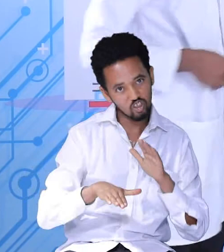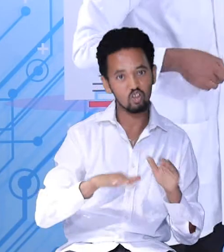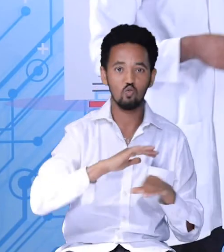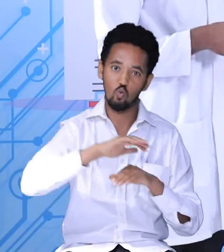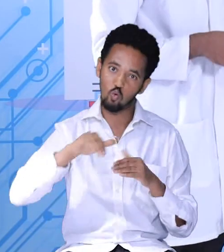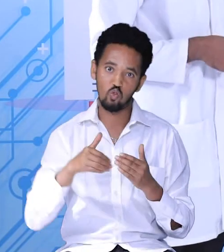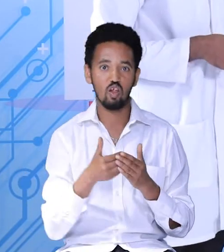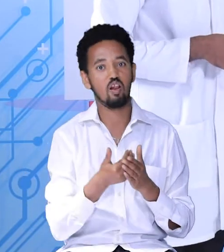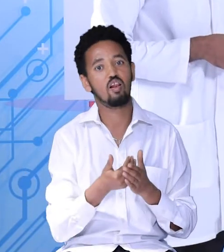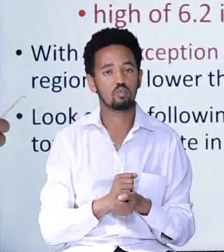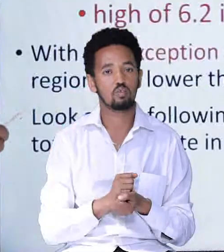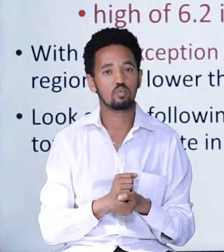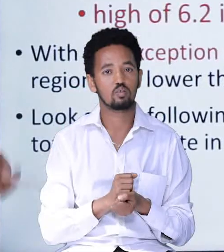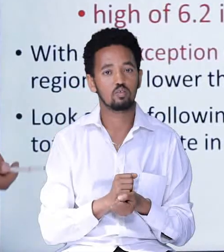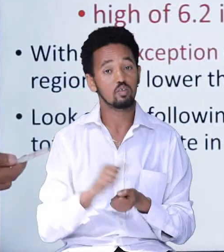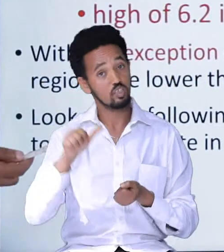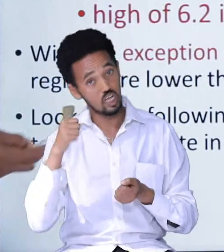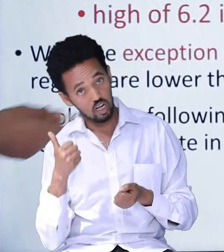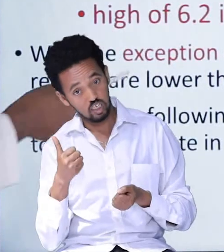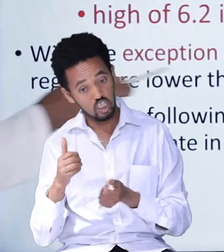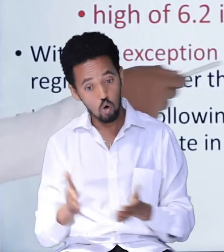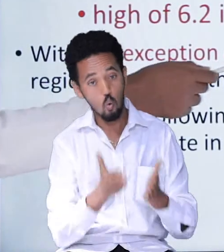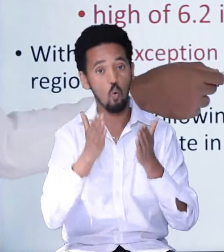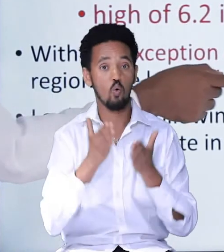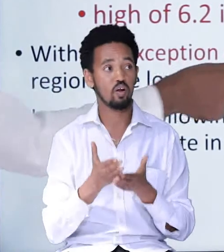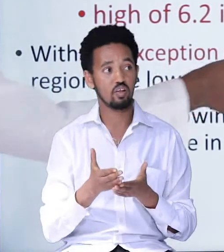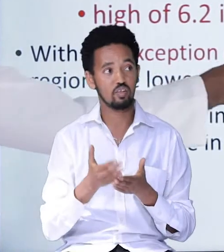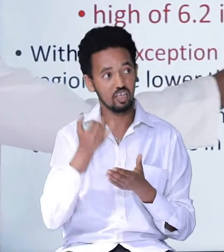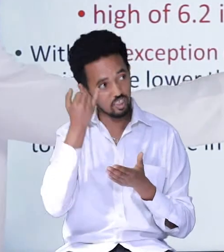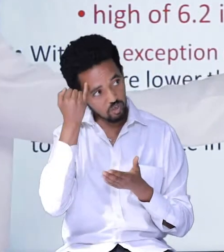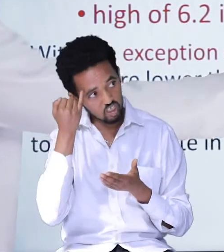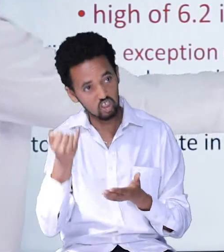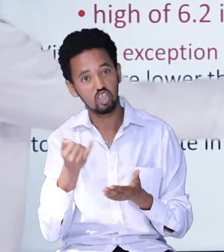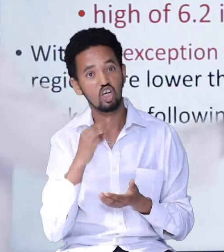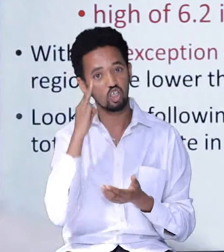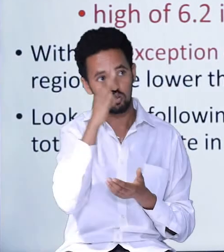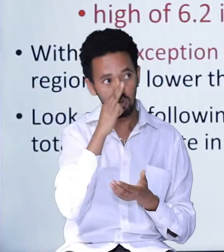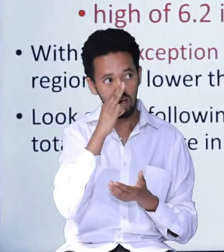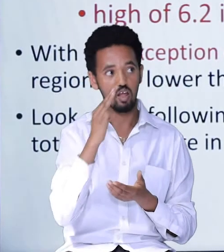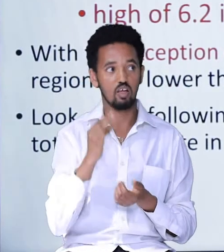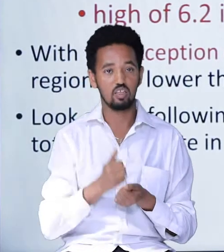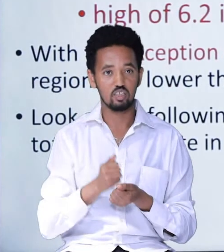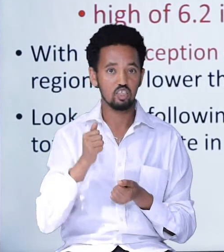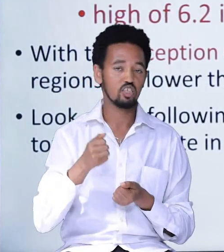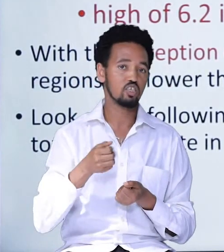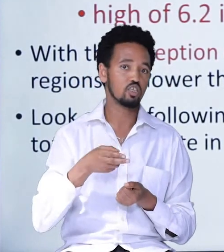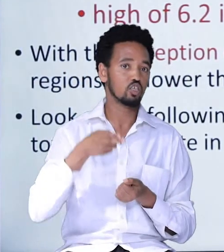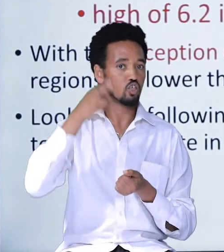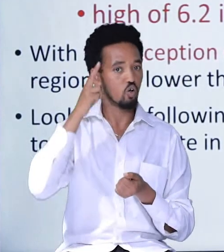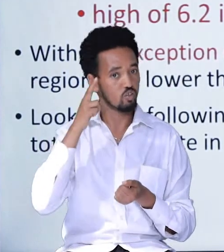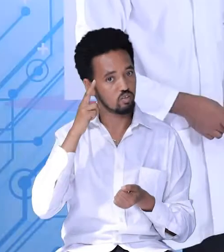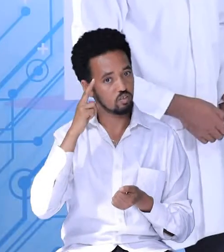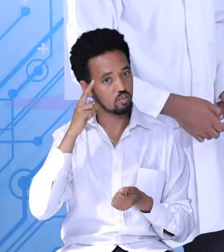rate. In another way, with the exception of Somali and the southern nation,